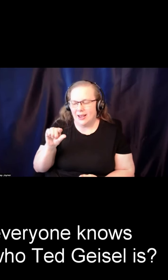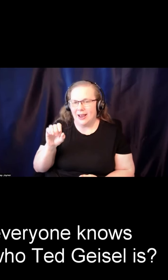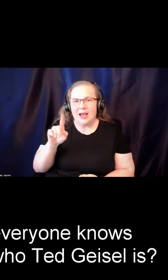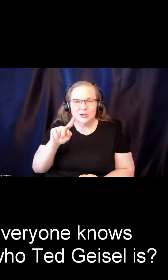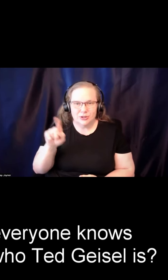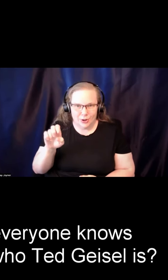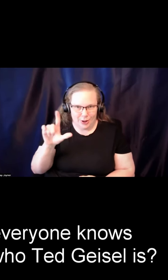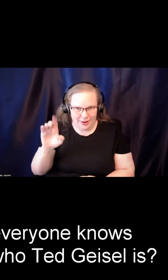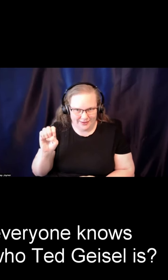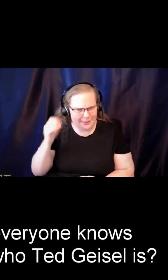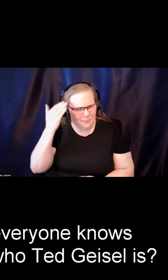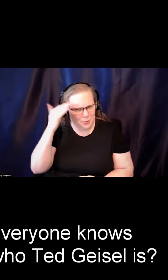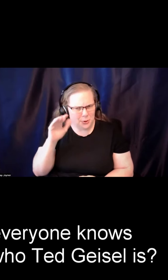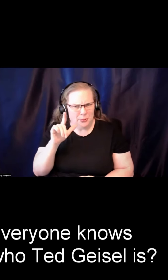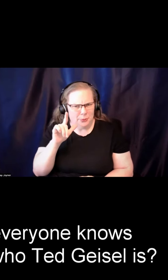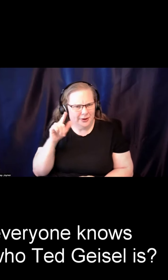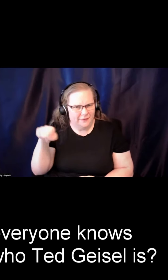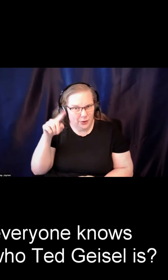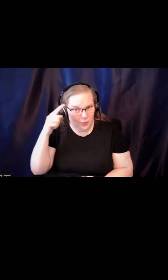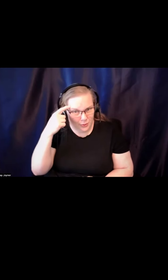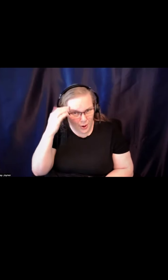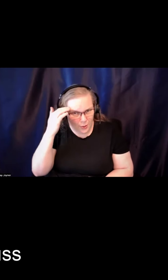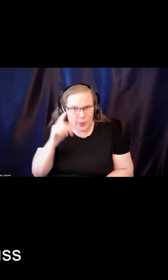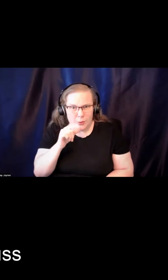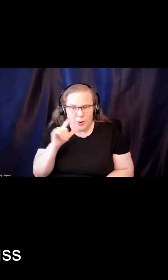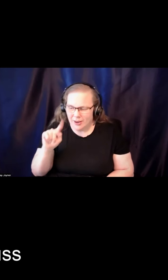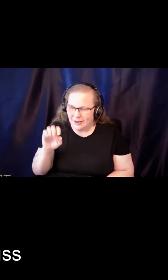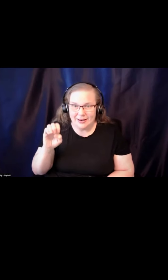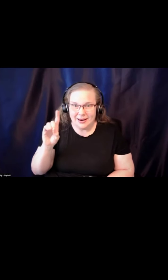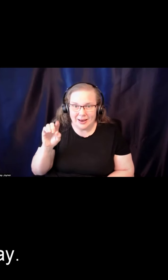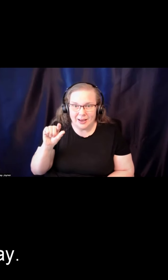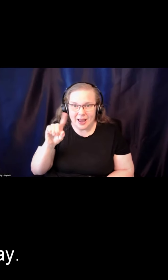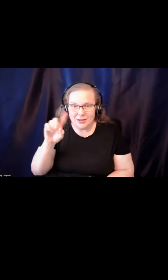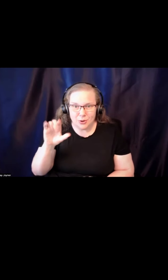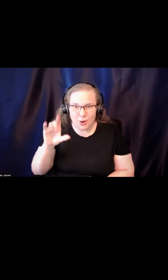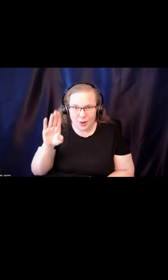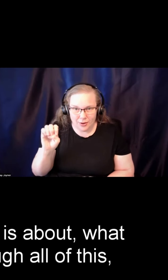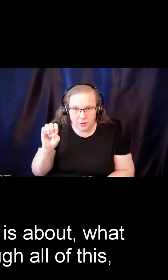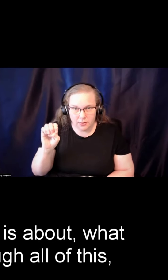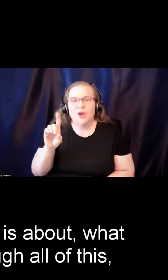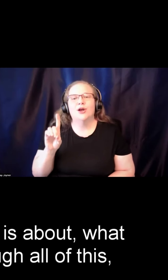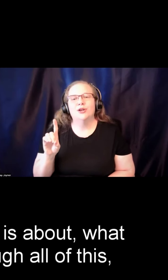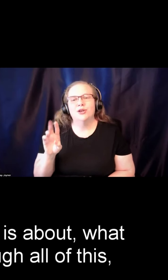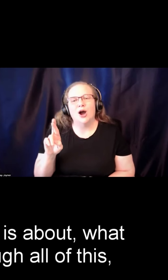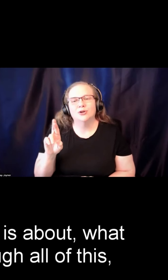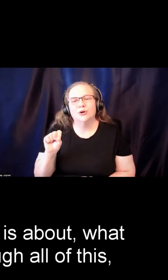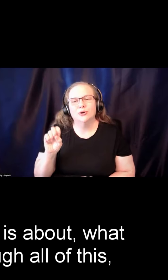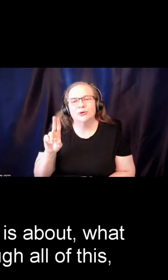know if everyone knows this, but do you know who Ted Geisel is? No. Dr. Seuss. Oh, okay. So,